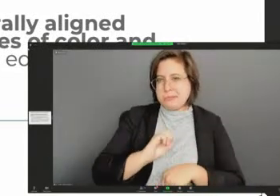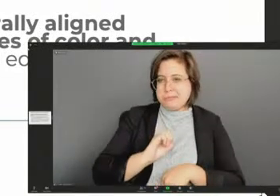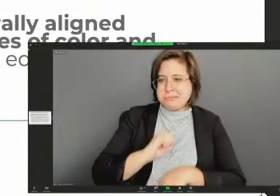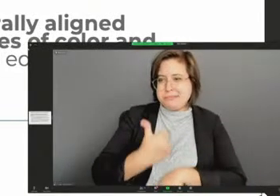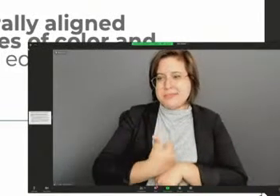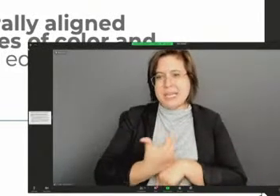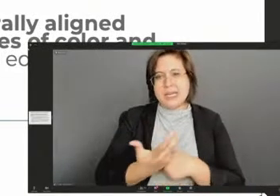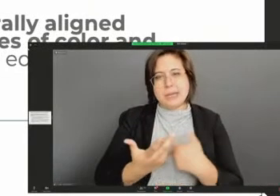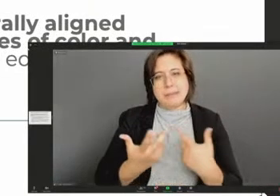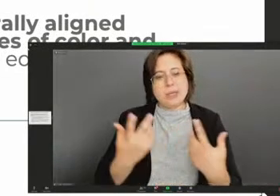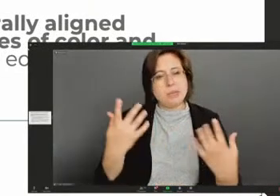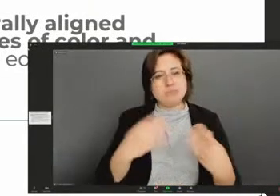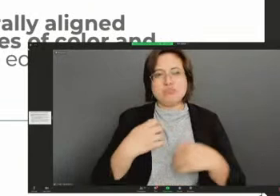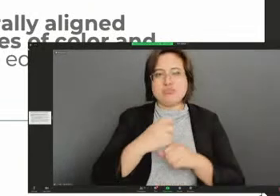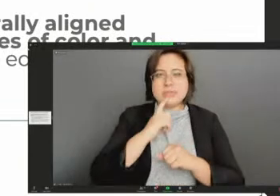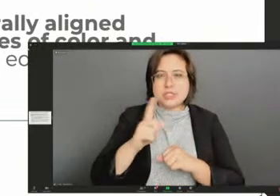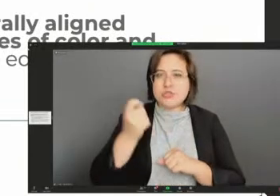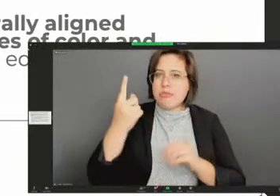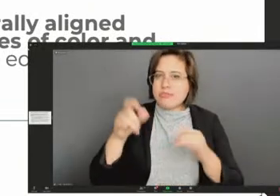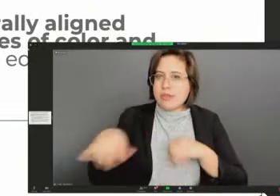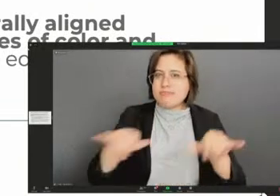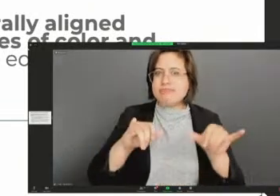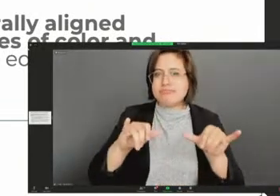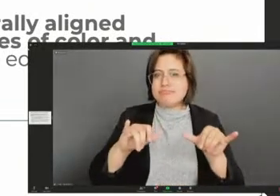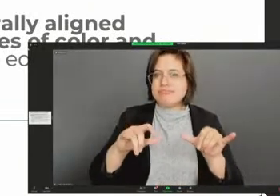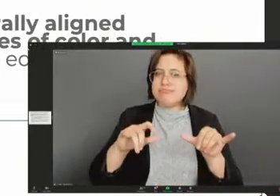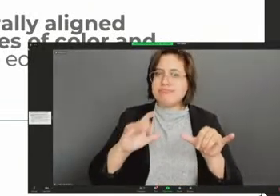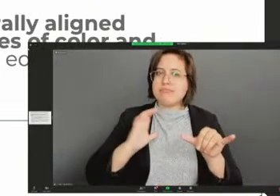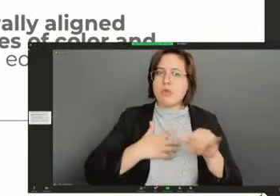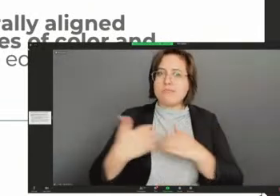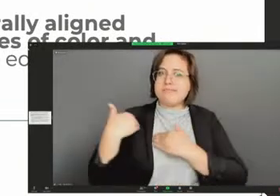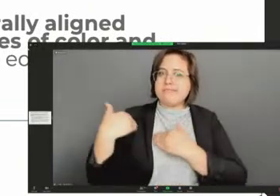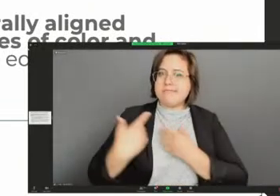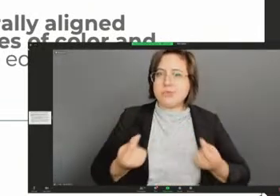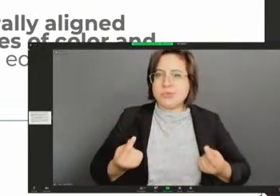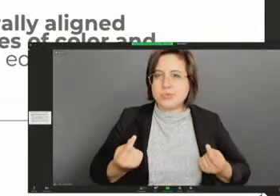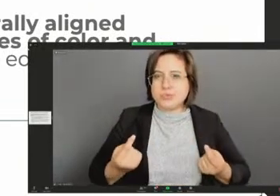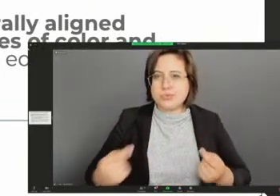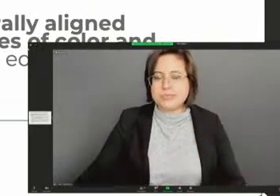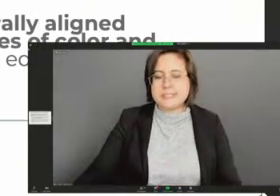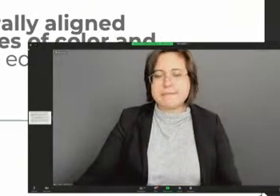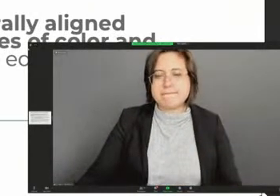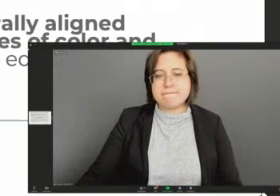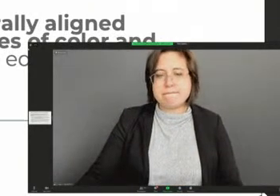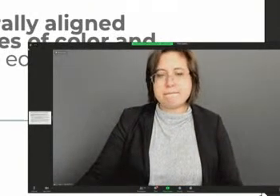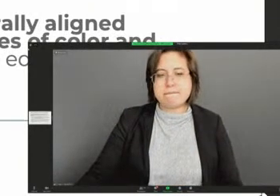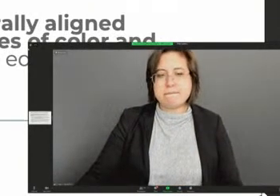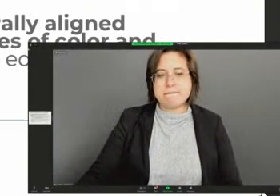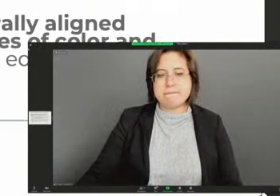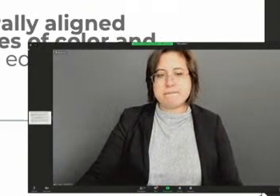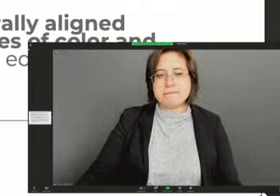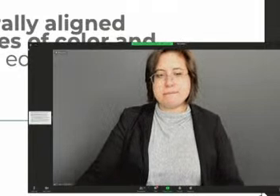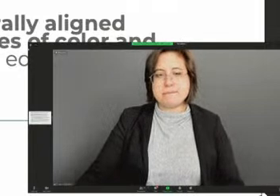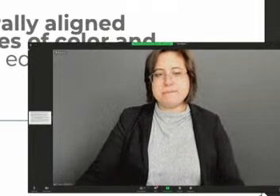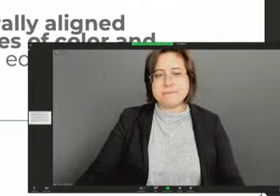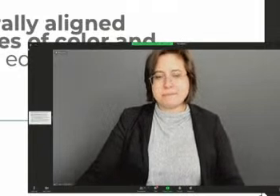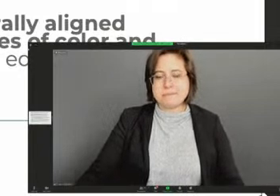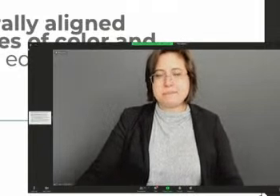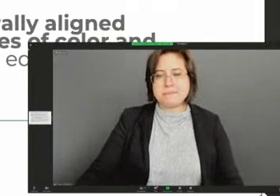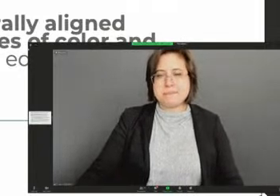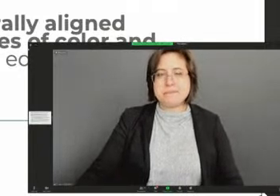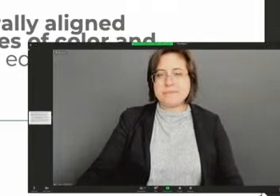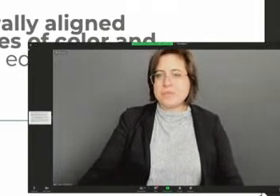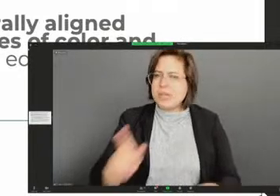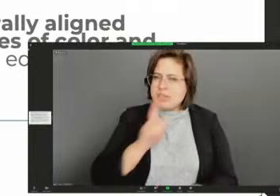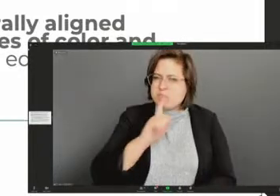level setting in terms of what the task force roles are. They are working to